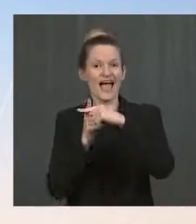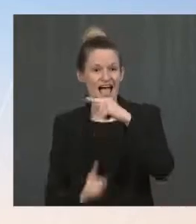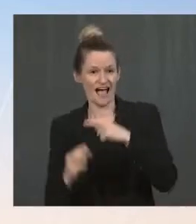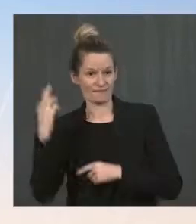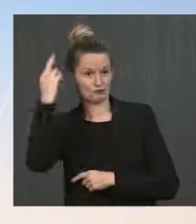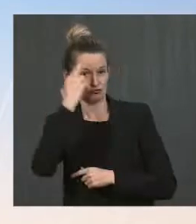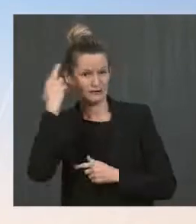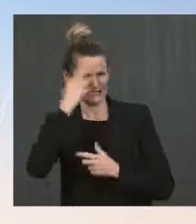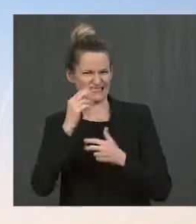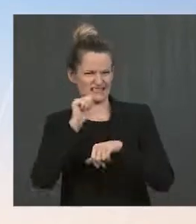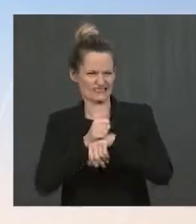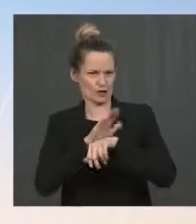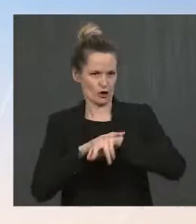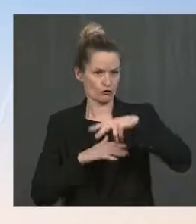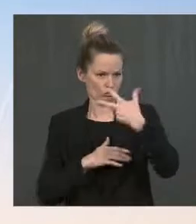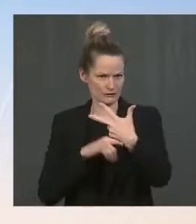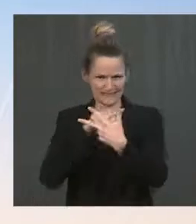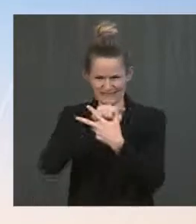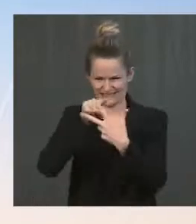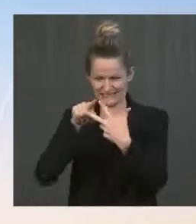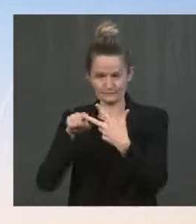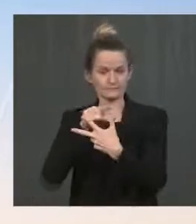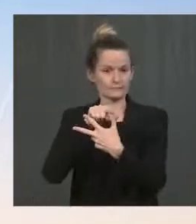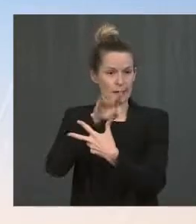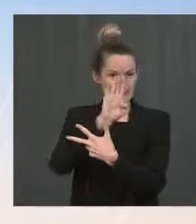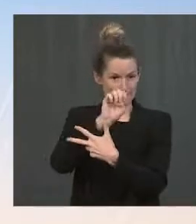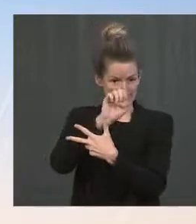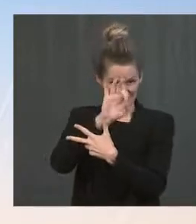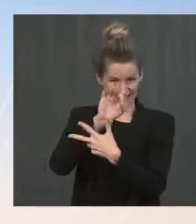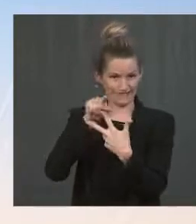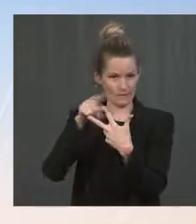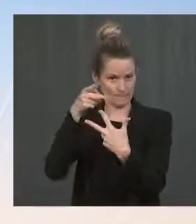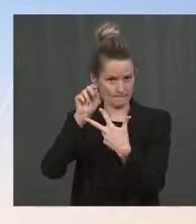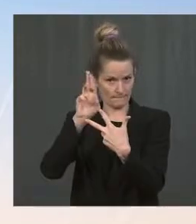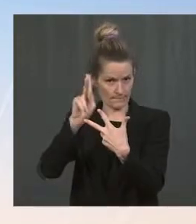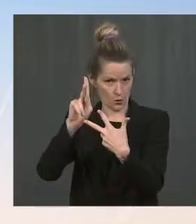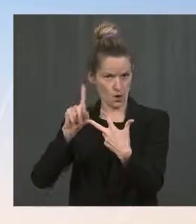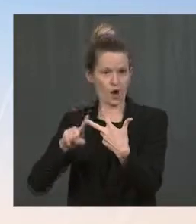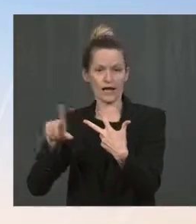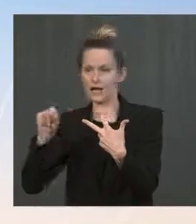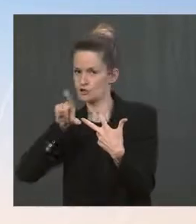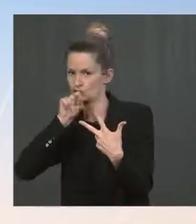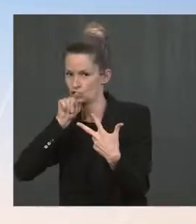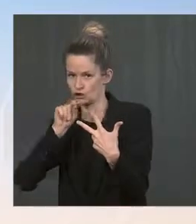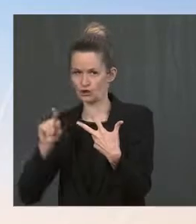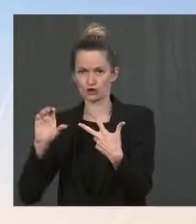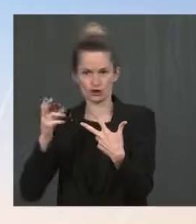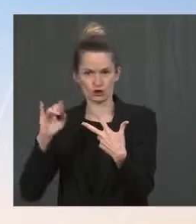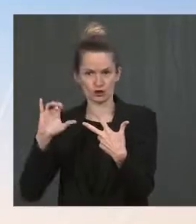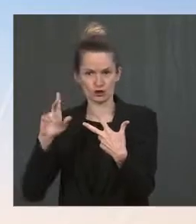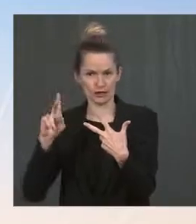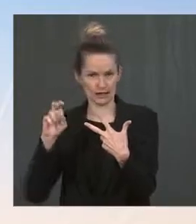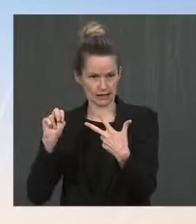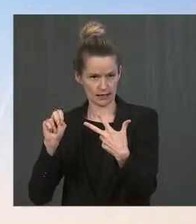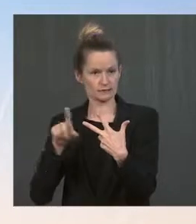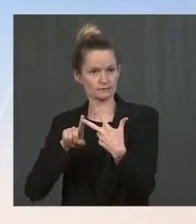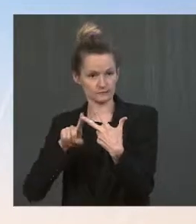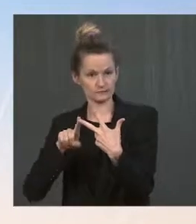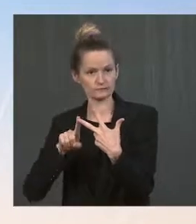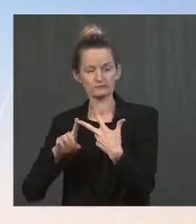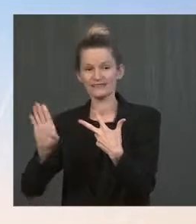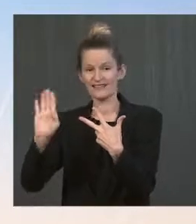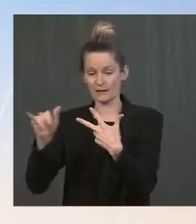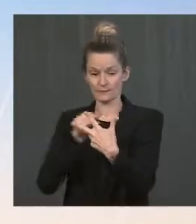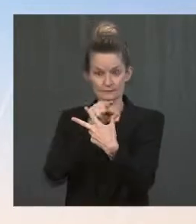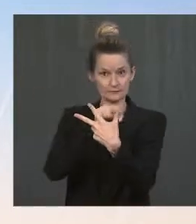in beef, in pork, and in poultry. And in beef and in pork, we've seen double-digit increases in prices over the last couple